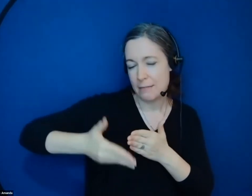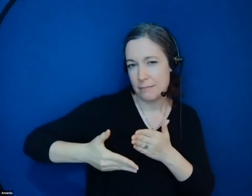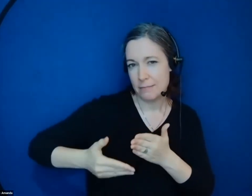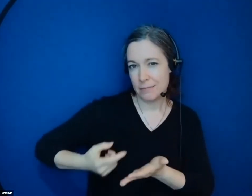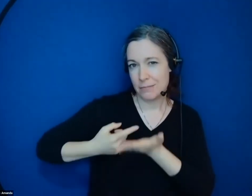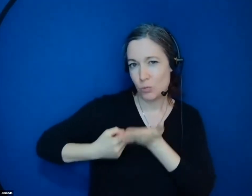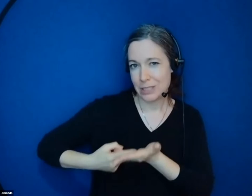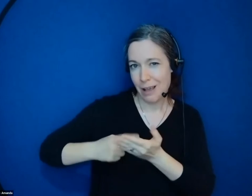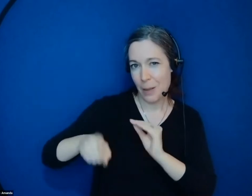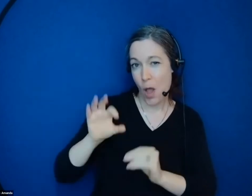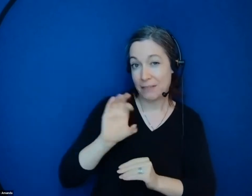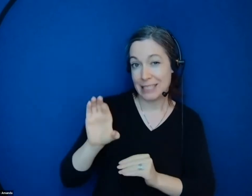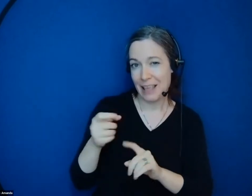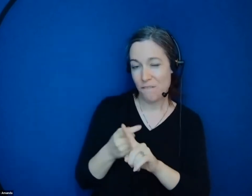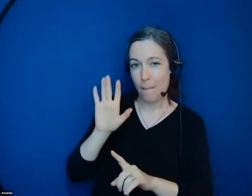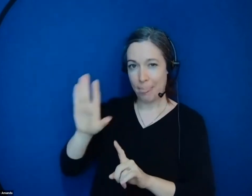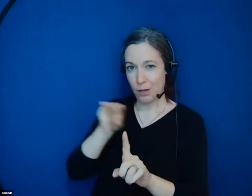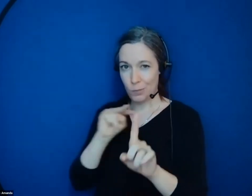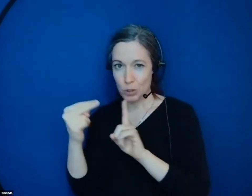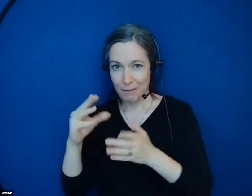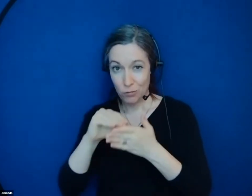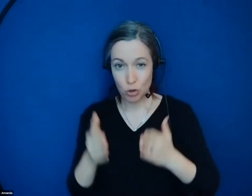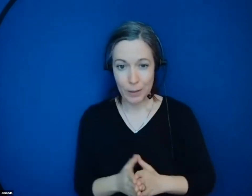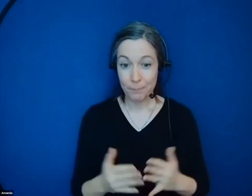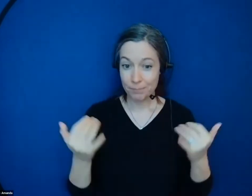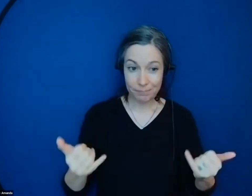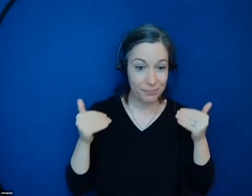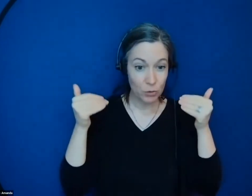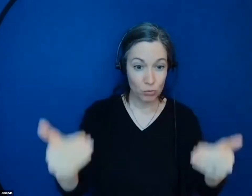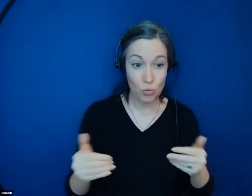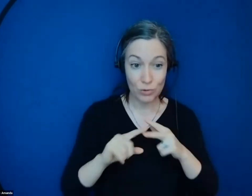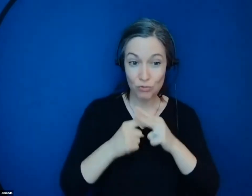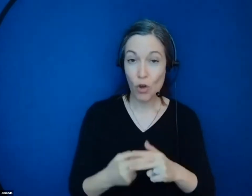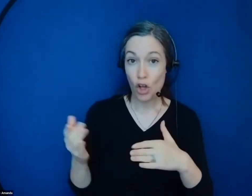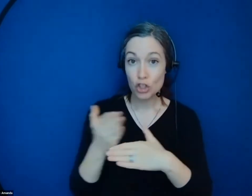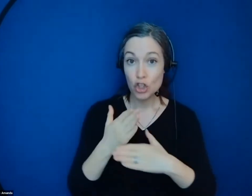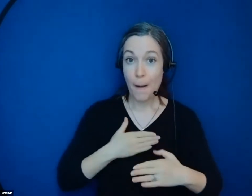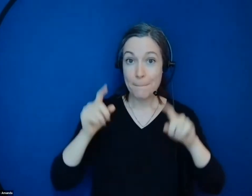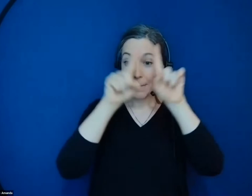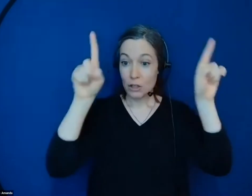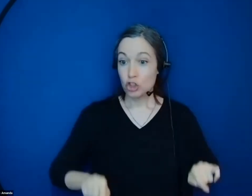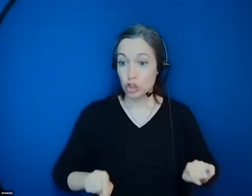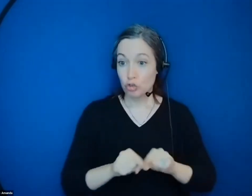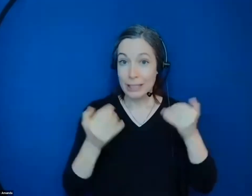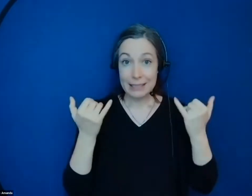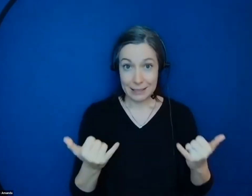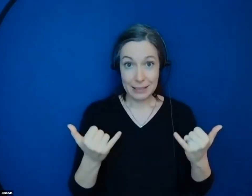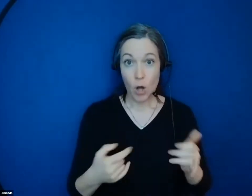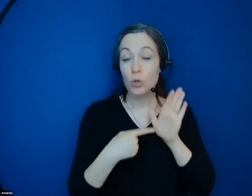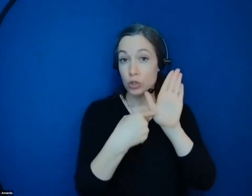student lens. So I'm going to kick things off here and actually share my screen to show you